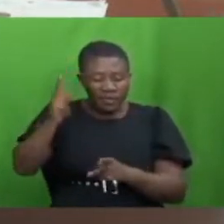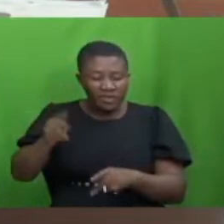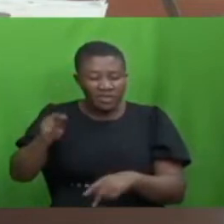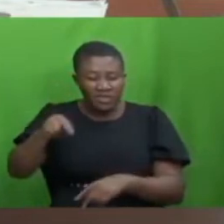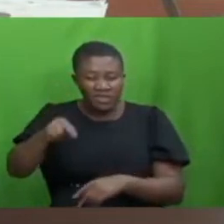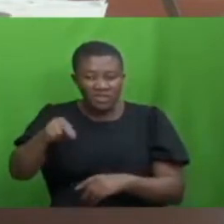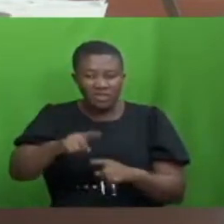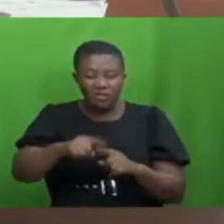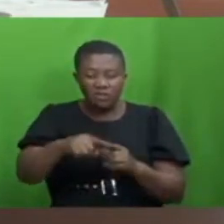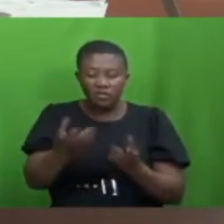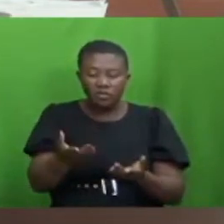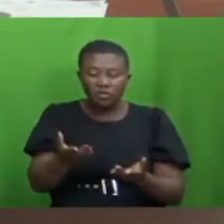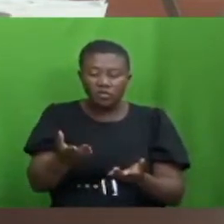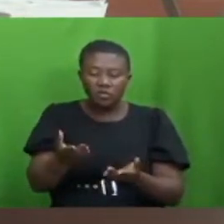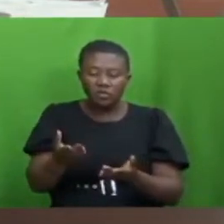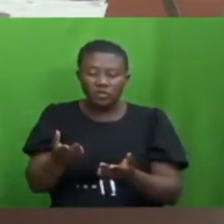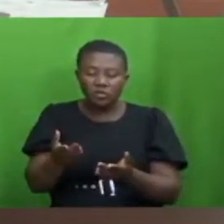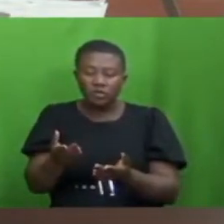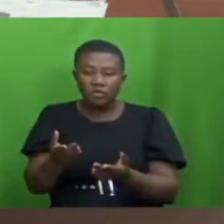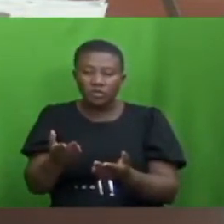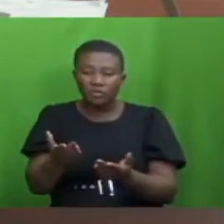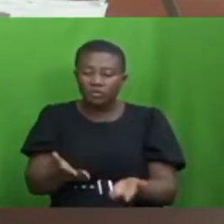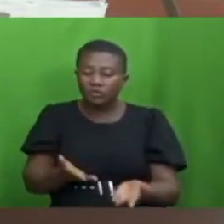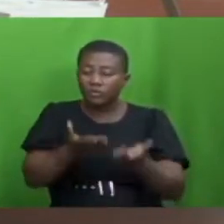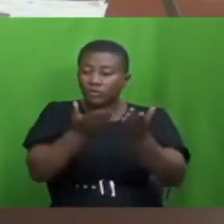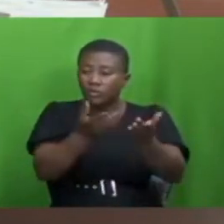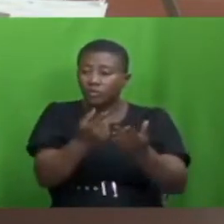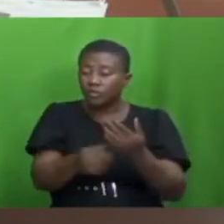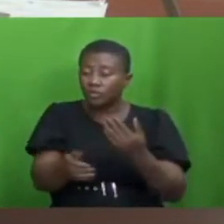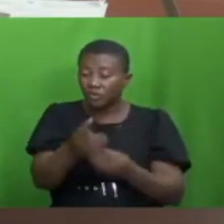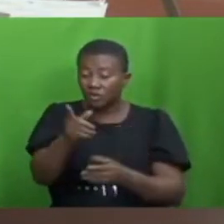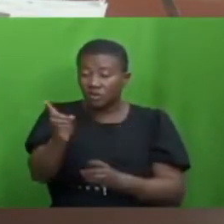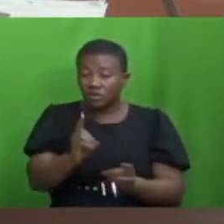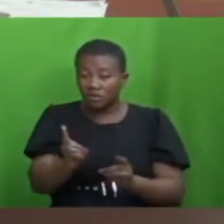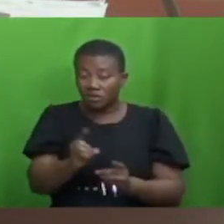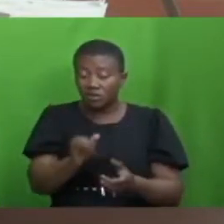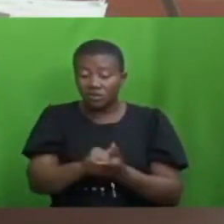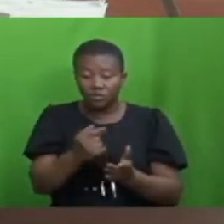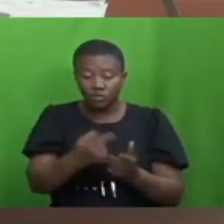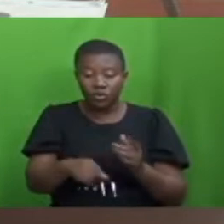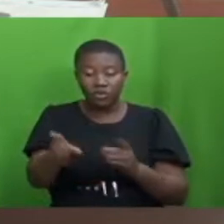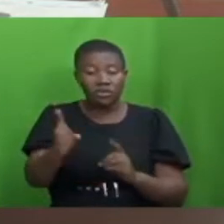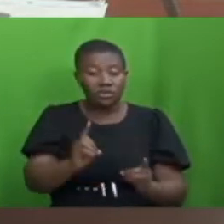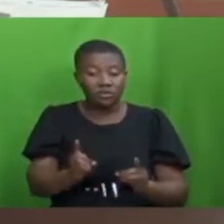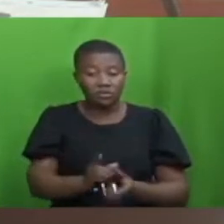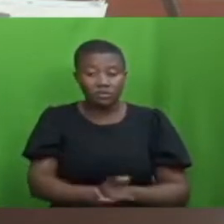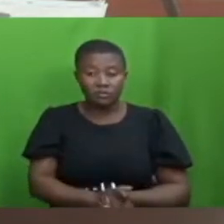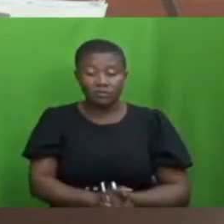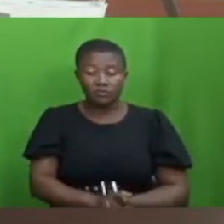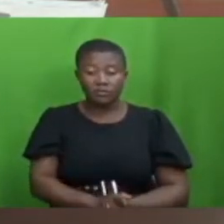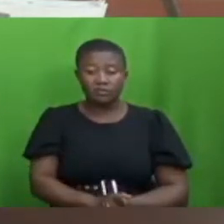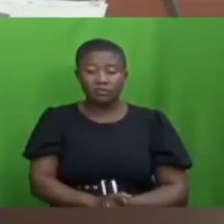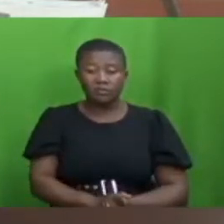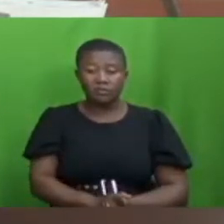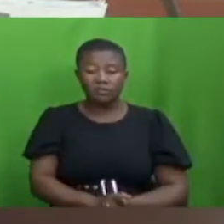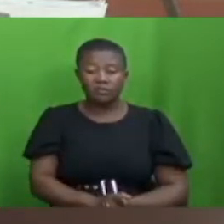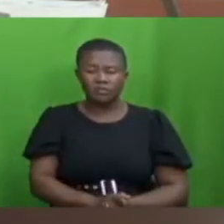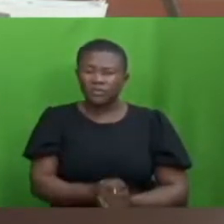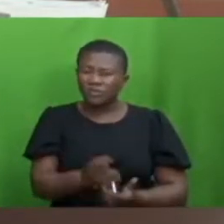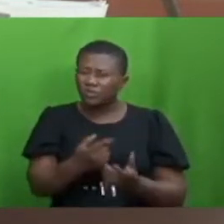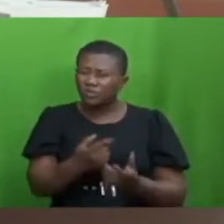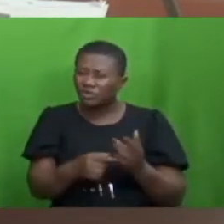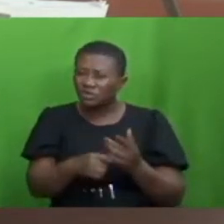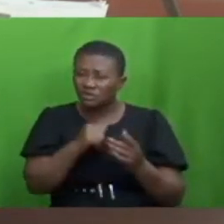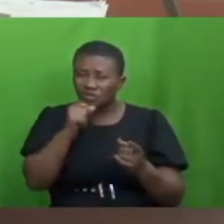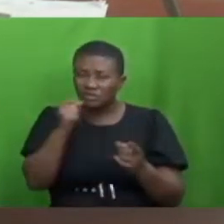saying, after the presentation, the minister needed to table what presentation that he had done to the House, and